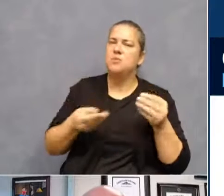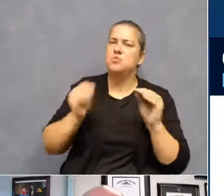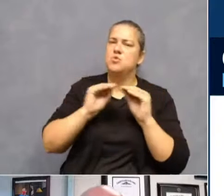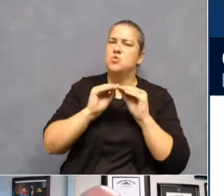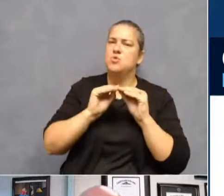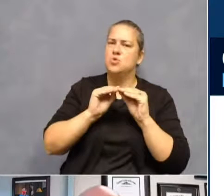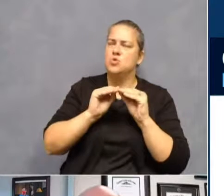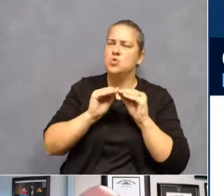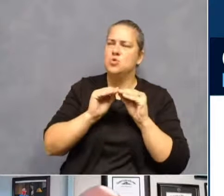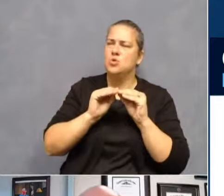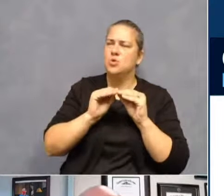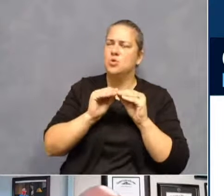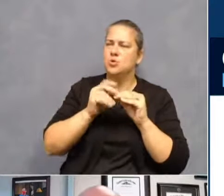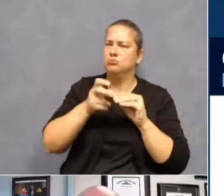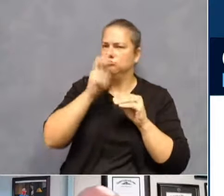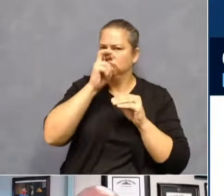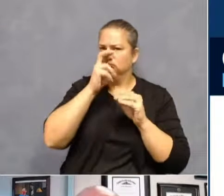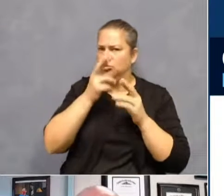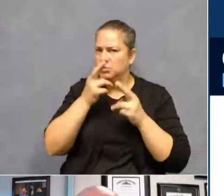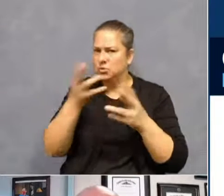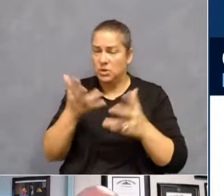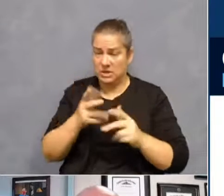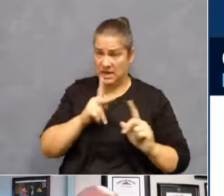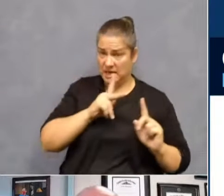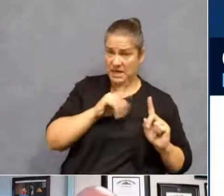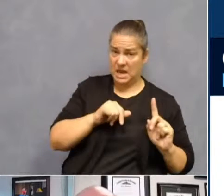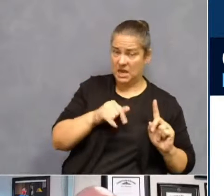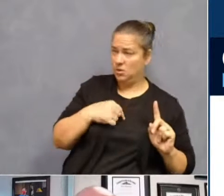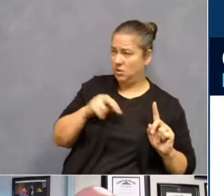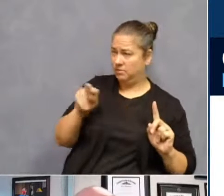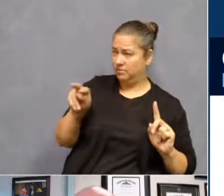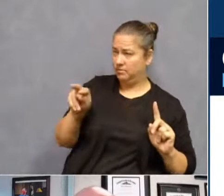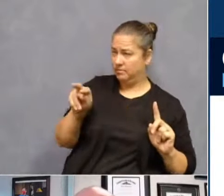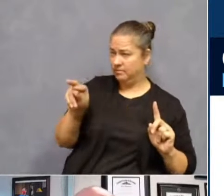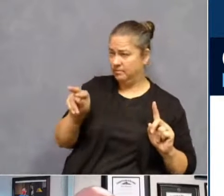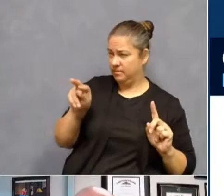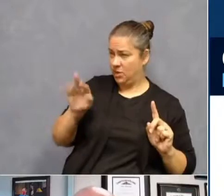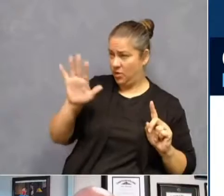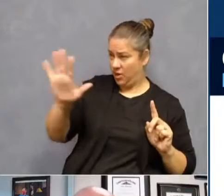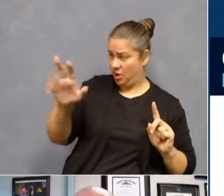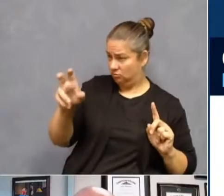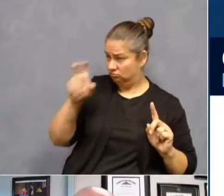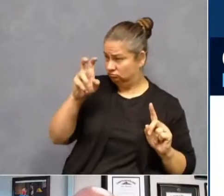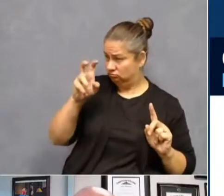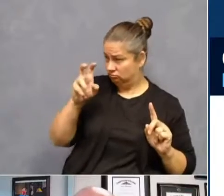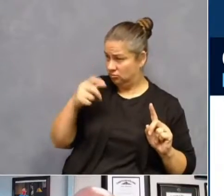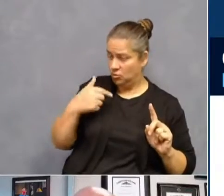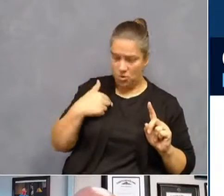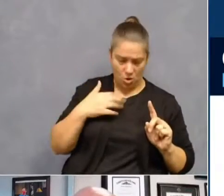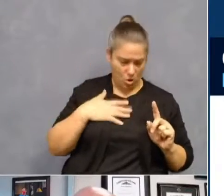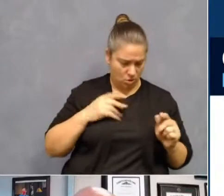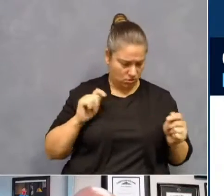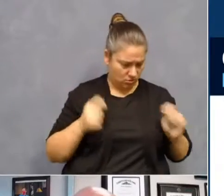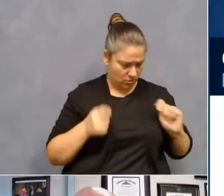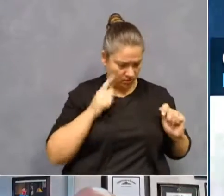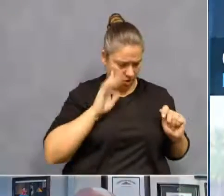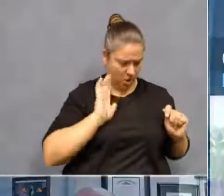then review that. And if we need to make any last minute refinements for our own state, we will do so and we'll move